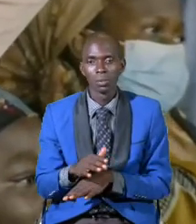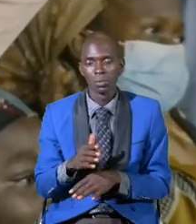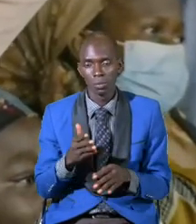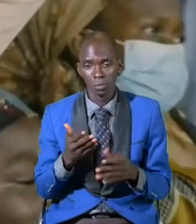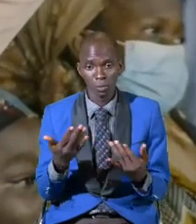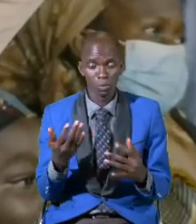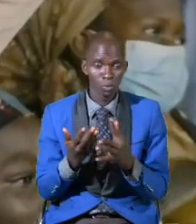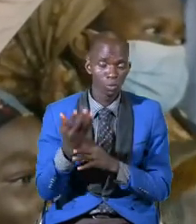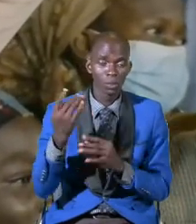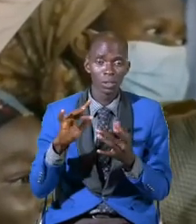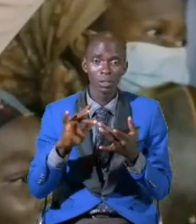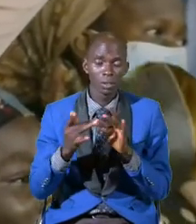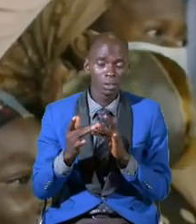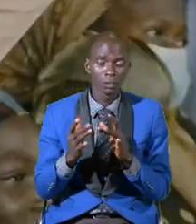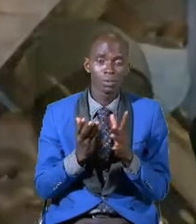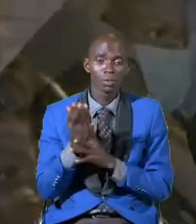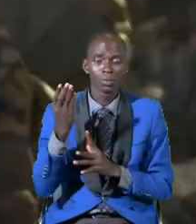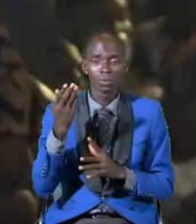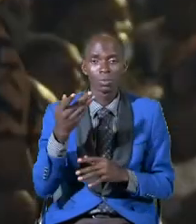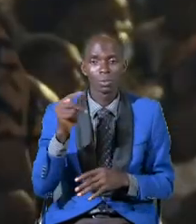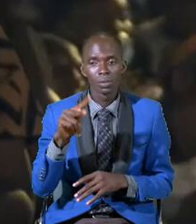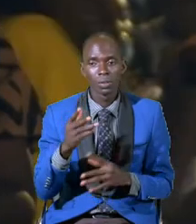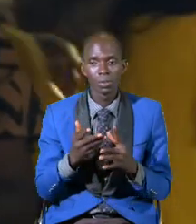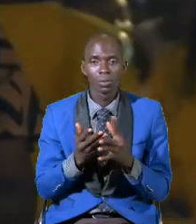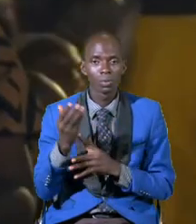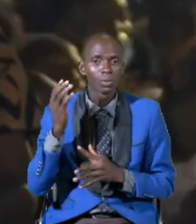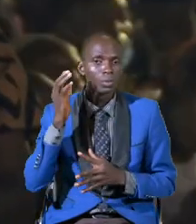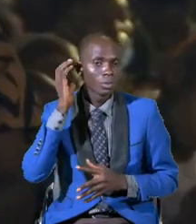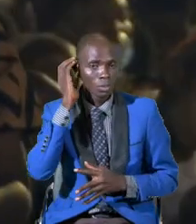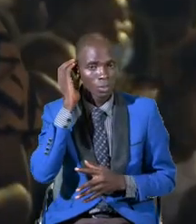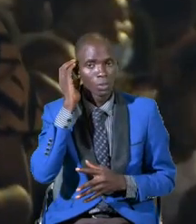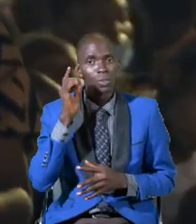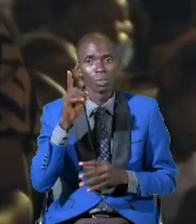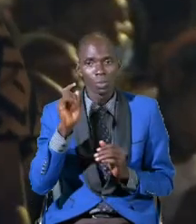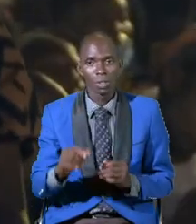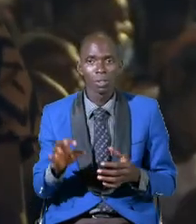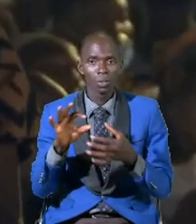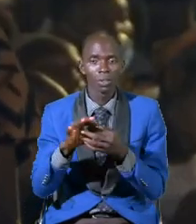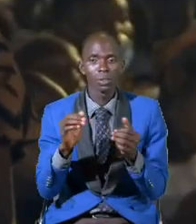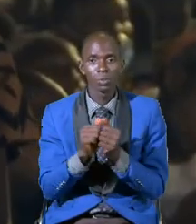radio, you can connect with Christ right now using